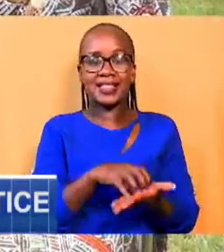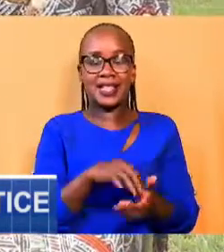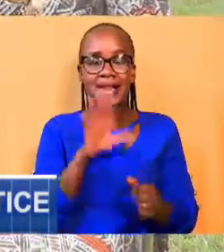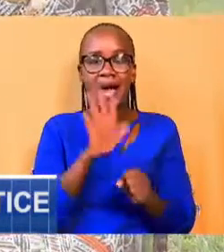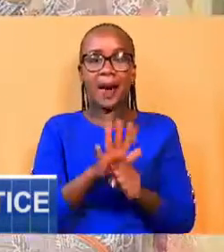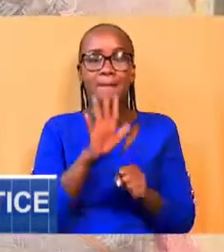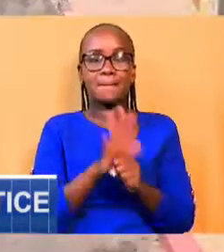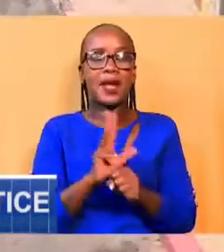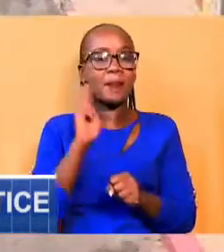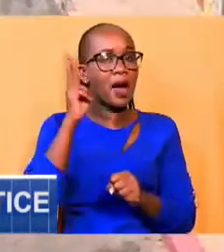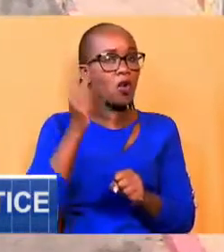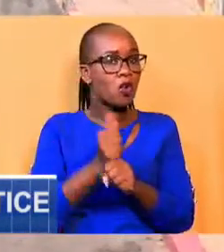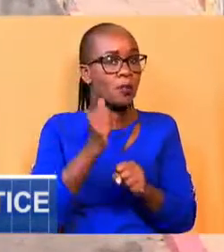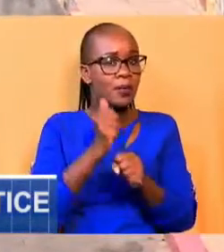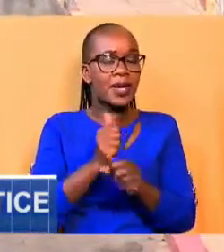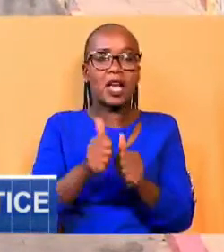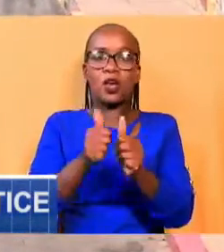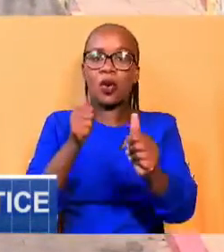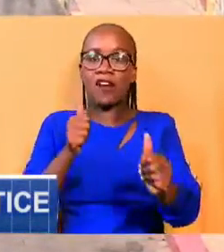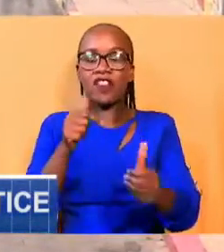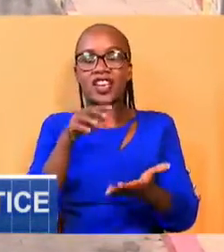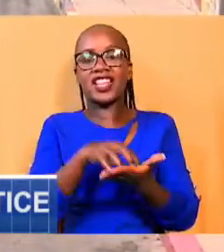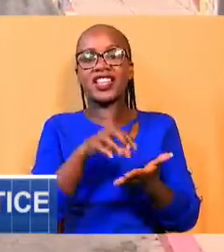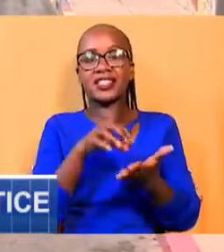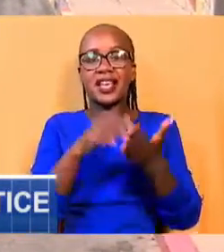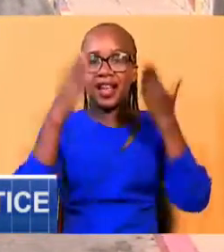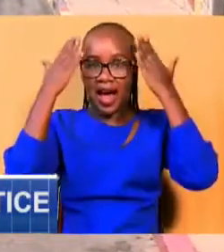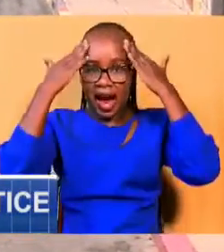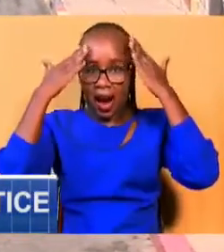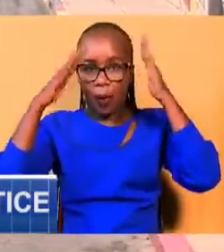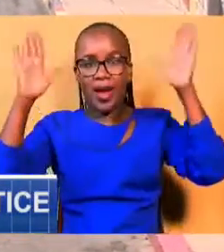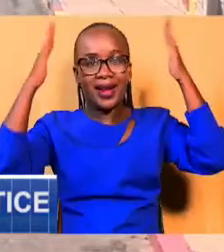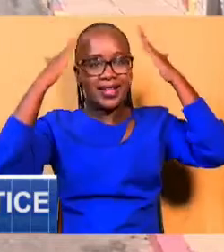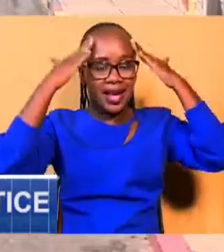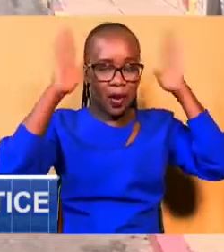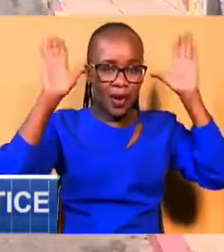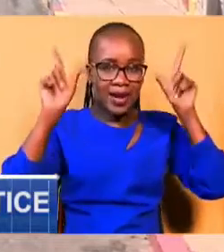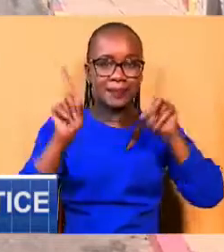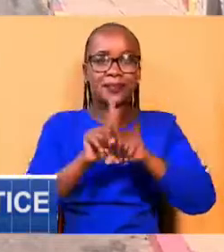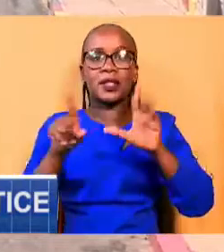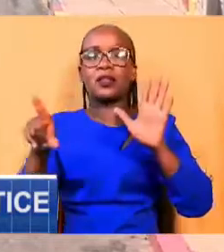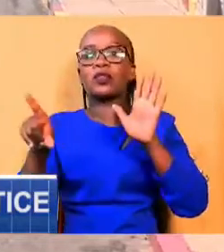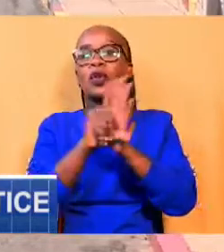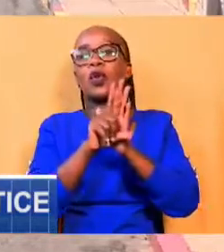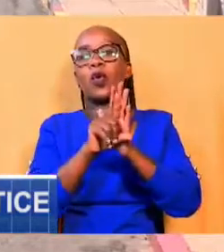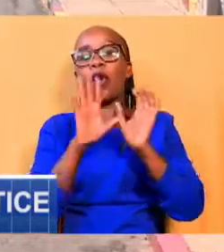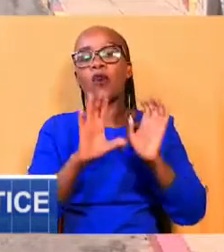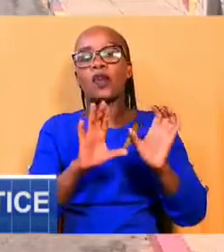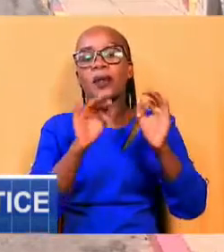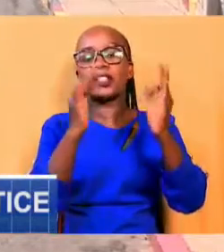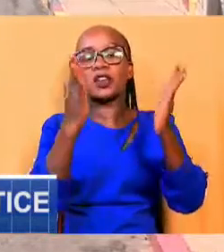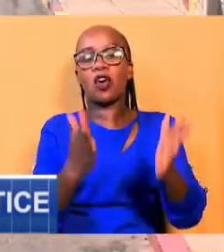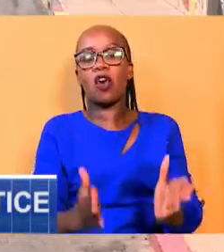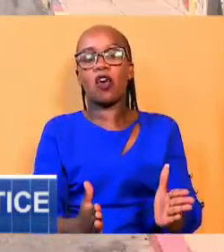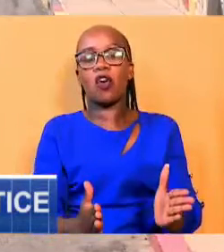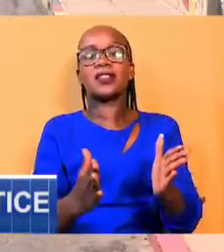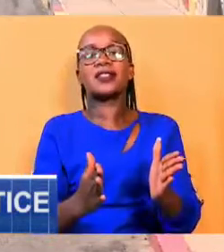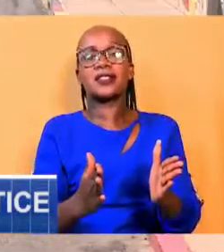a lot can be done to avoid such cases, awareness creation, especially to the law enforcement